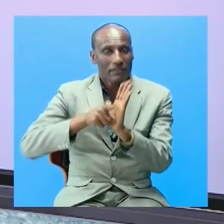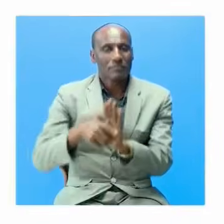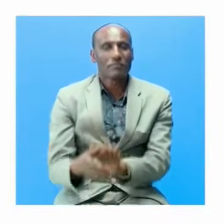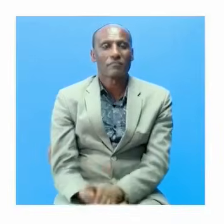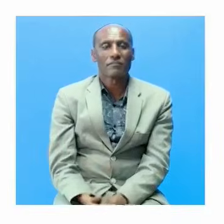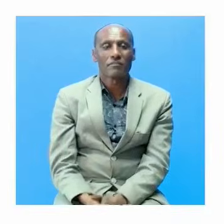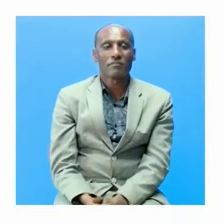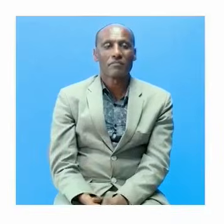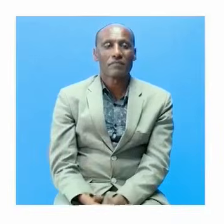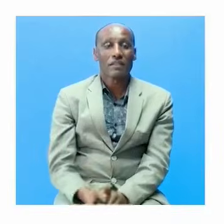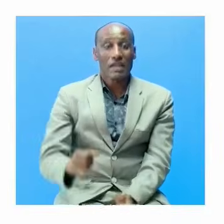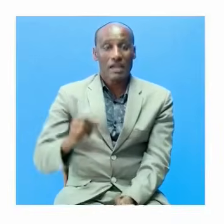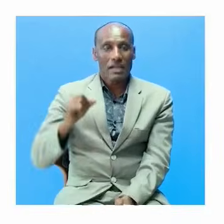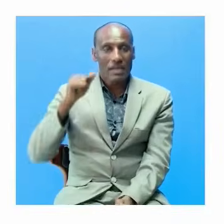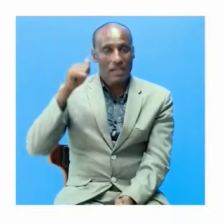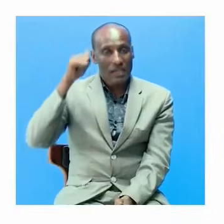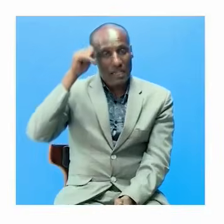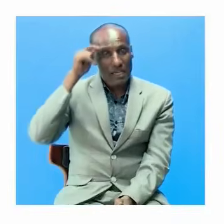one.